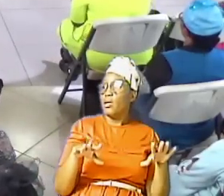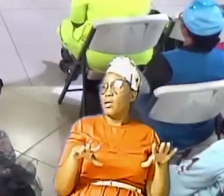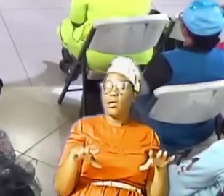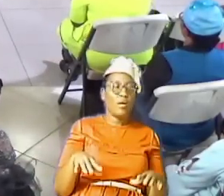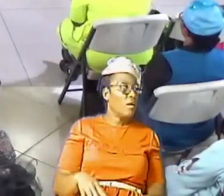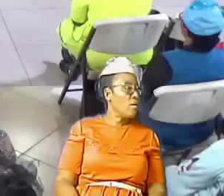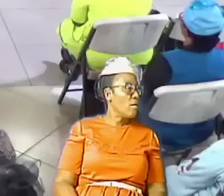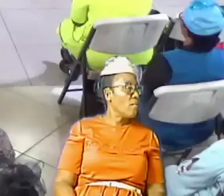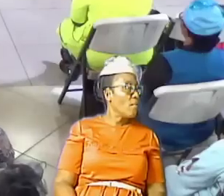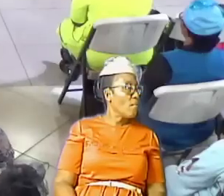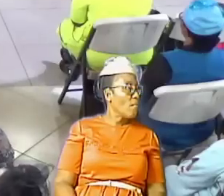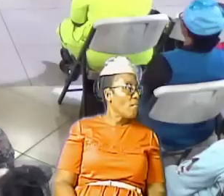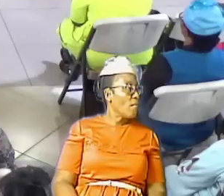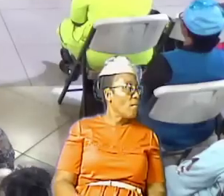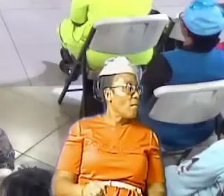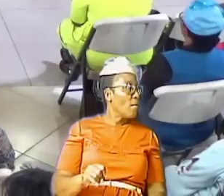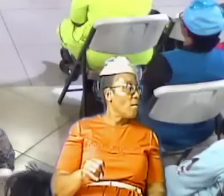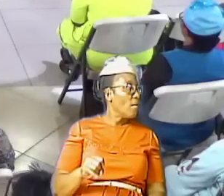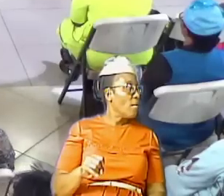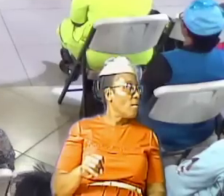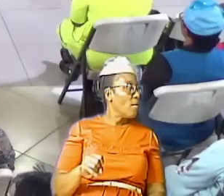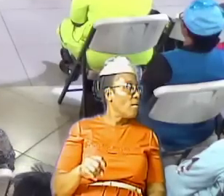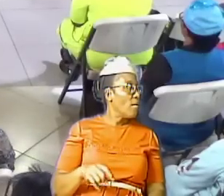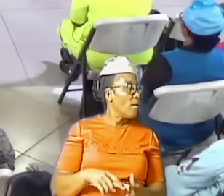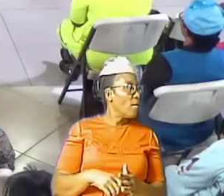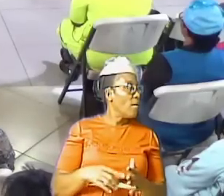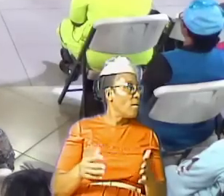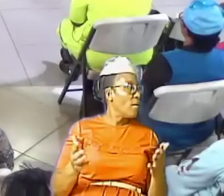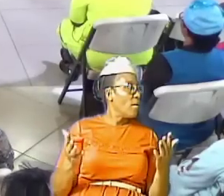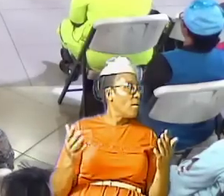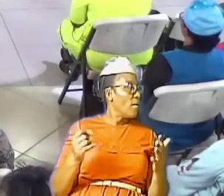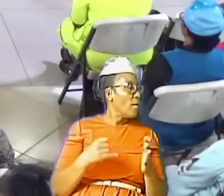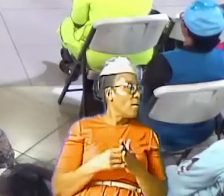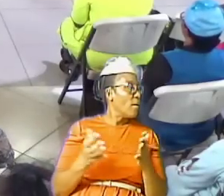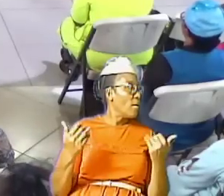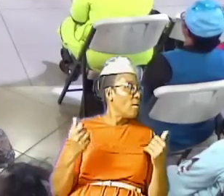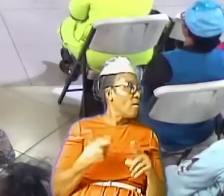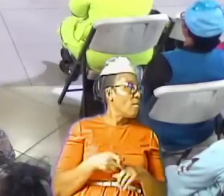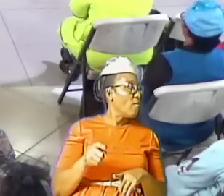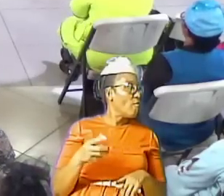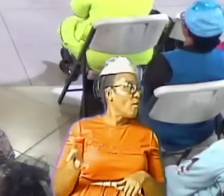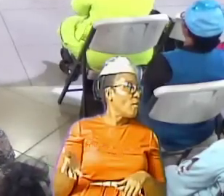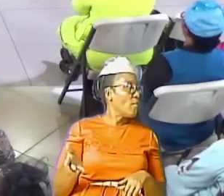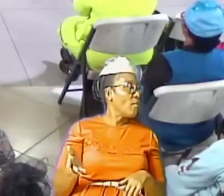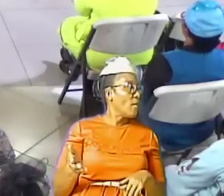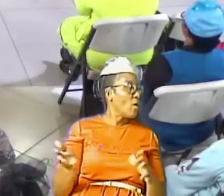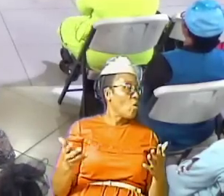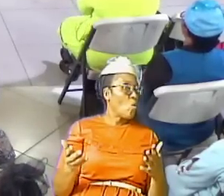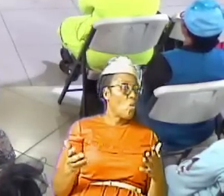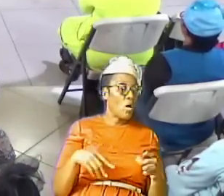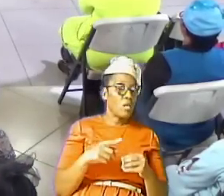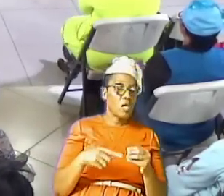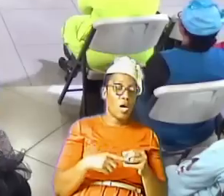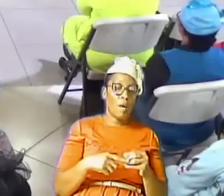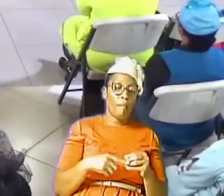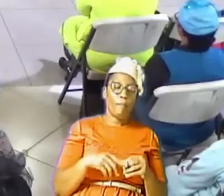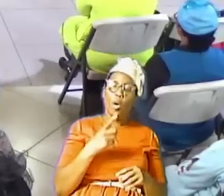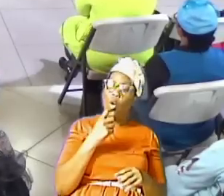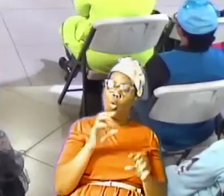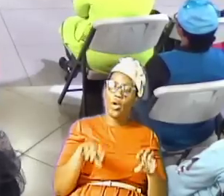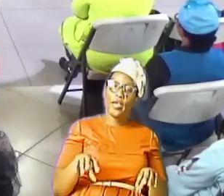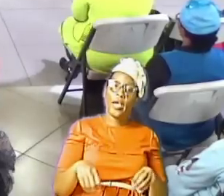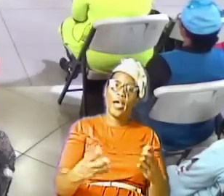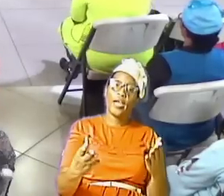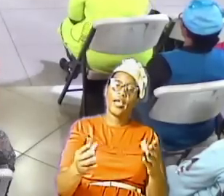have whispered in my ears, because this came from them, you know. Some of these gentlemen said that to me. What about those who can give more? I always